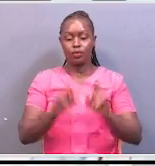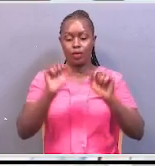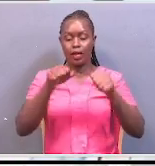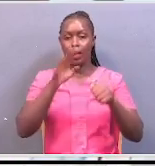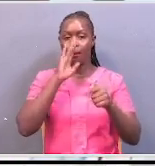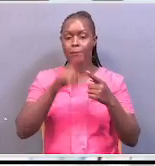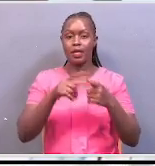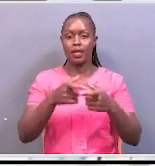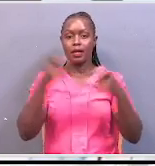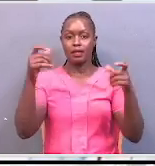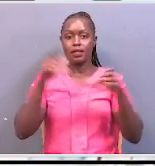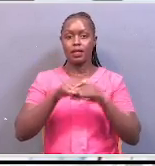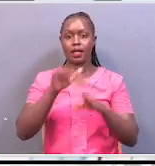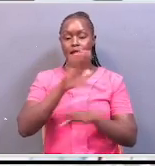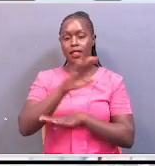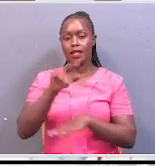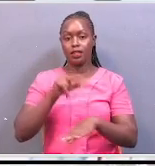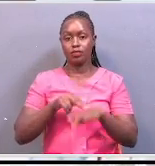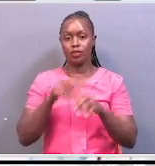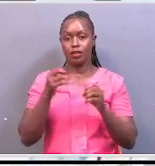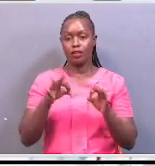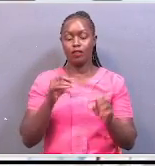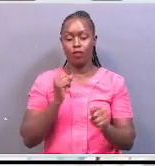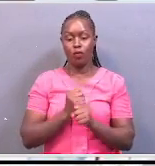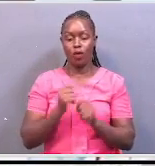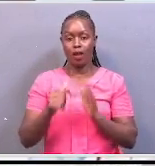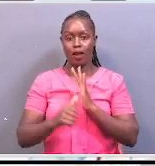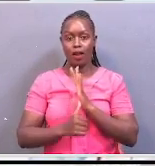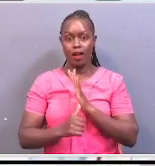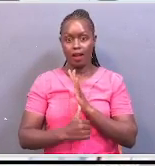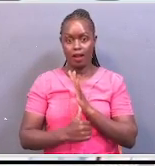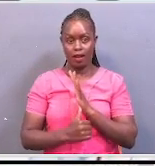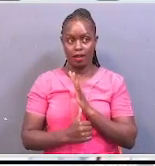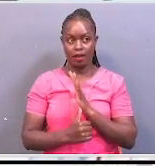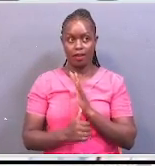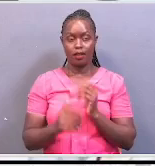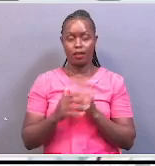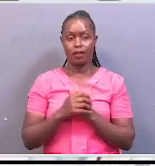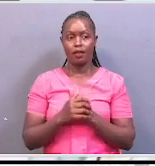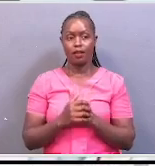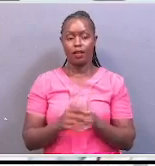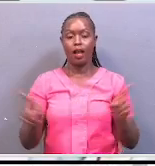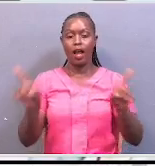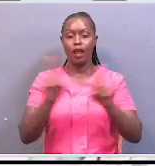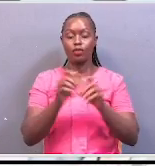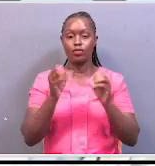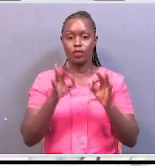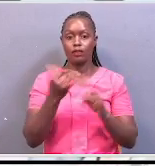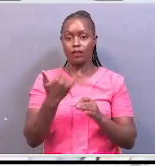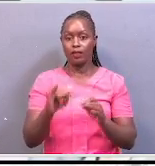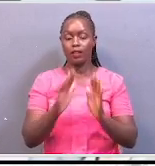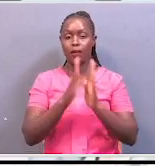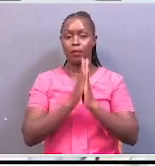in their nation if they work hard, and if they pray.